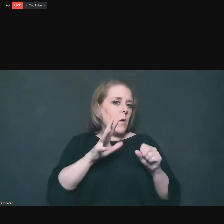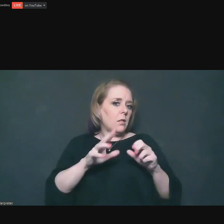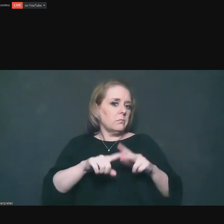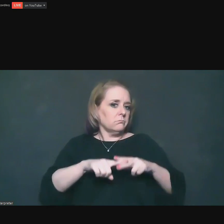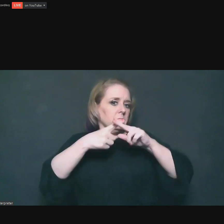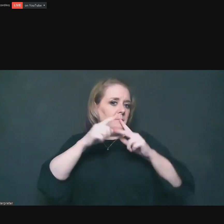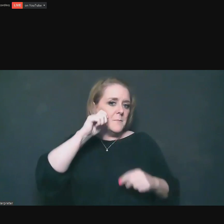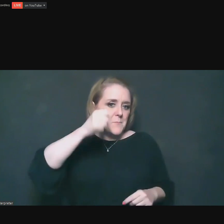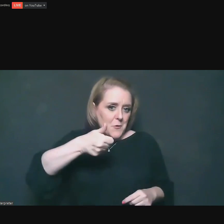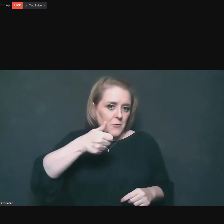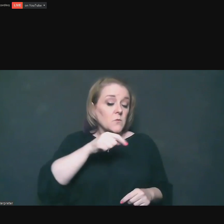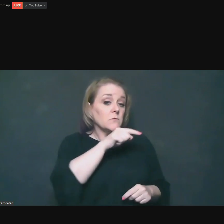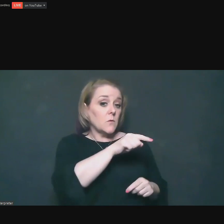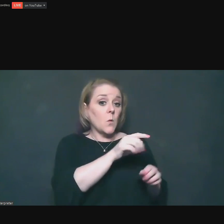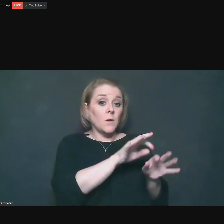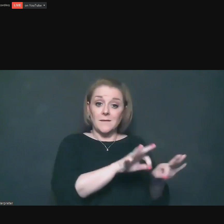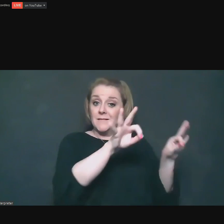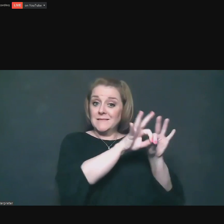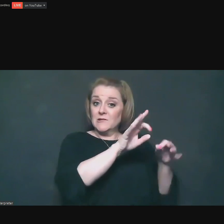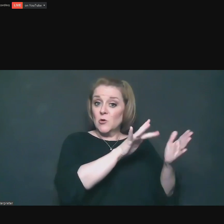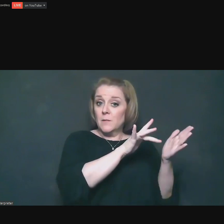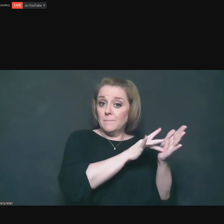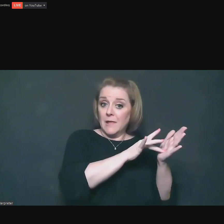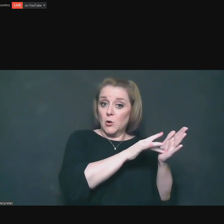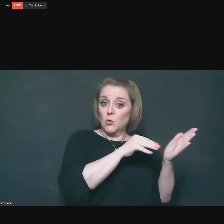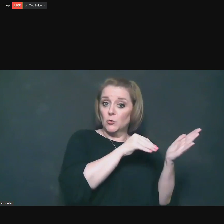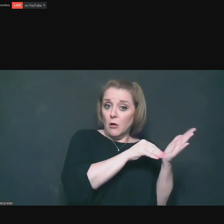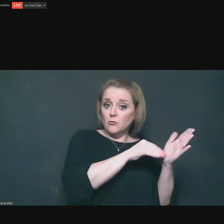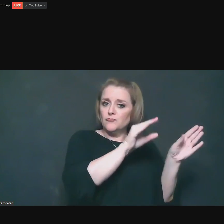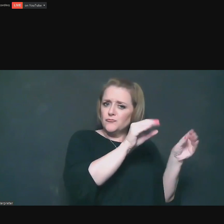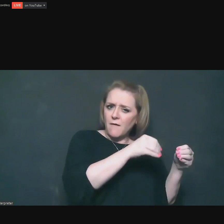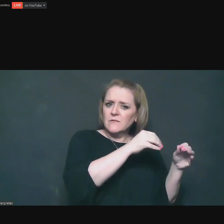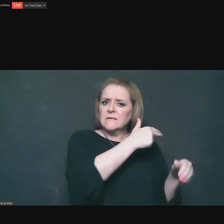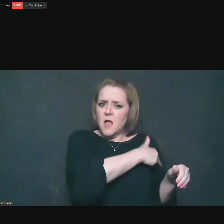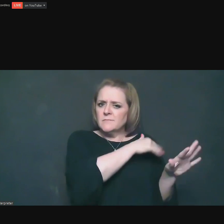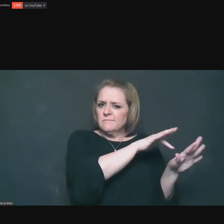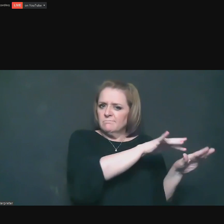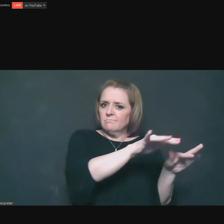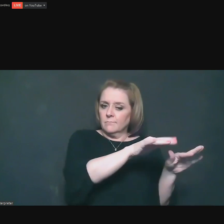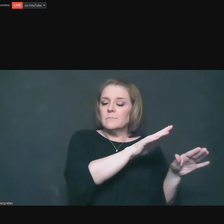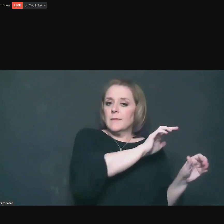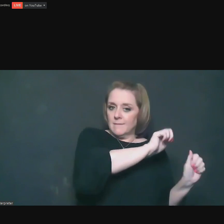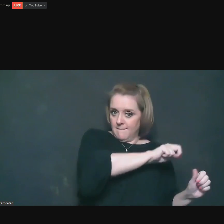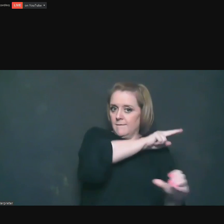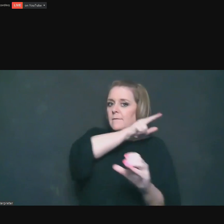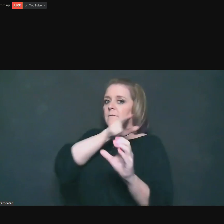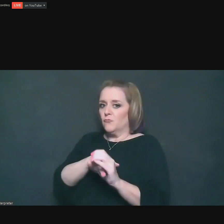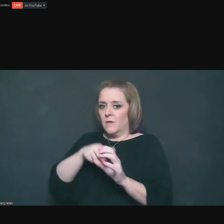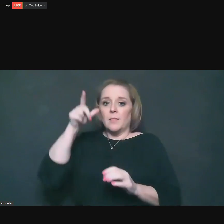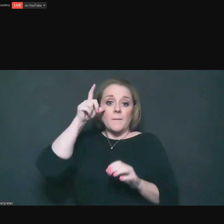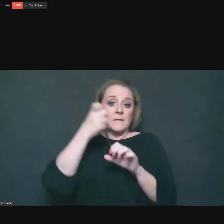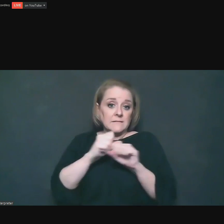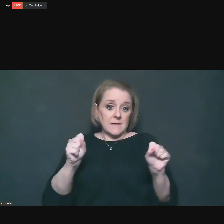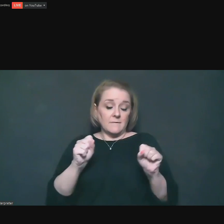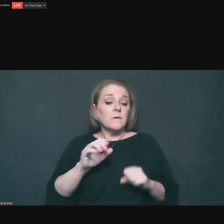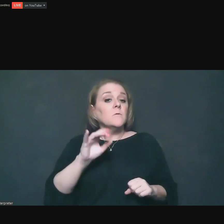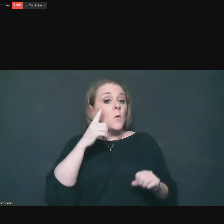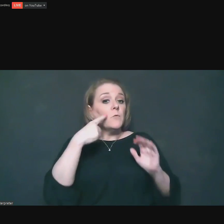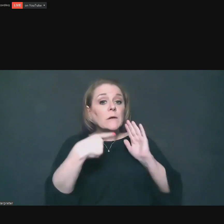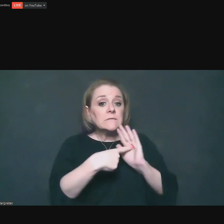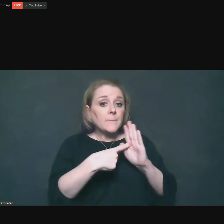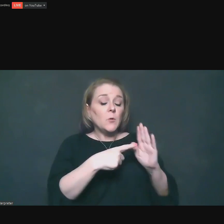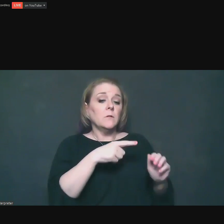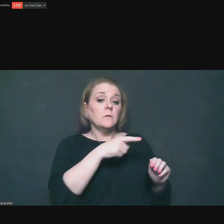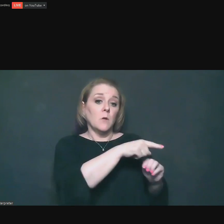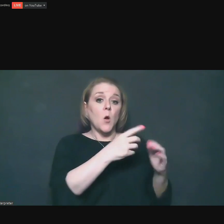medical can go on and actually become Lubbock Safe. And some of the guidelines in there are, we're asking for waiting room furniture to be rearranged